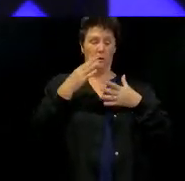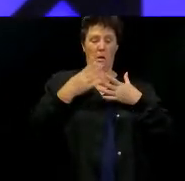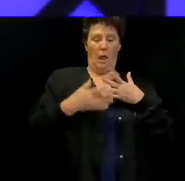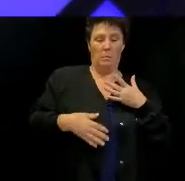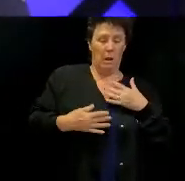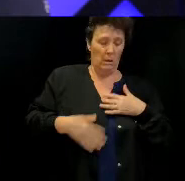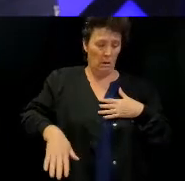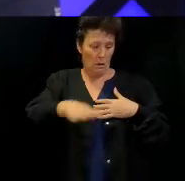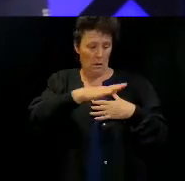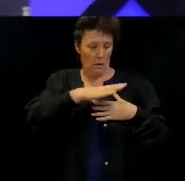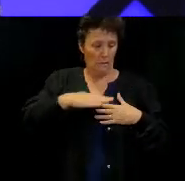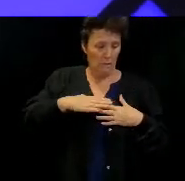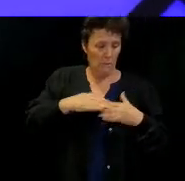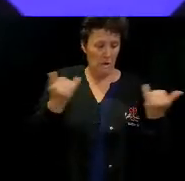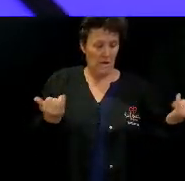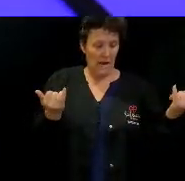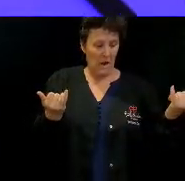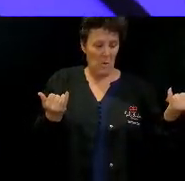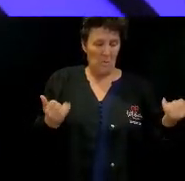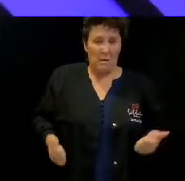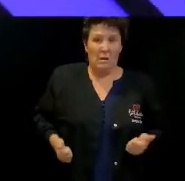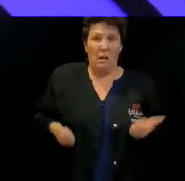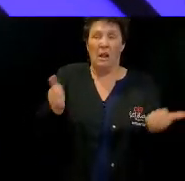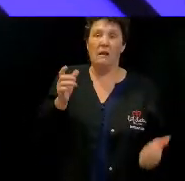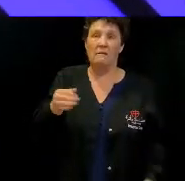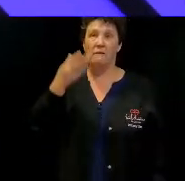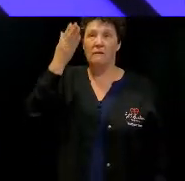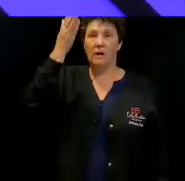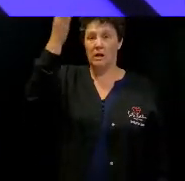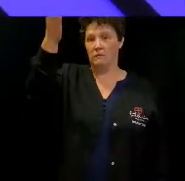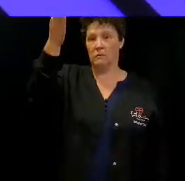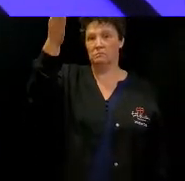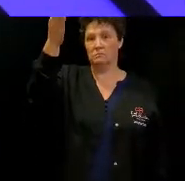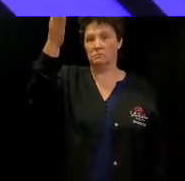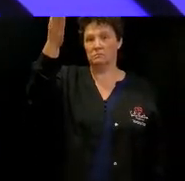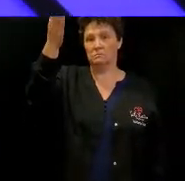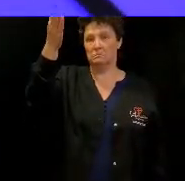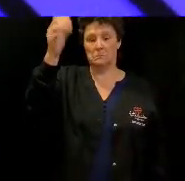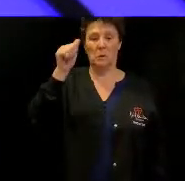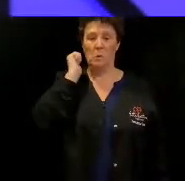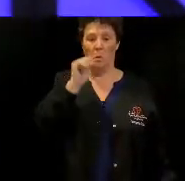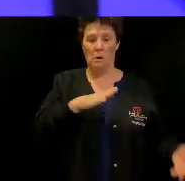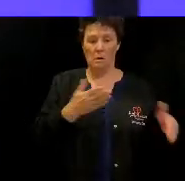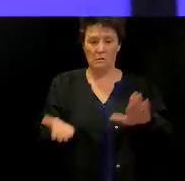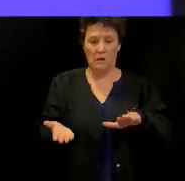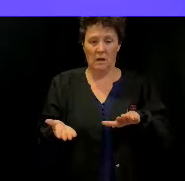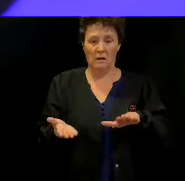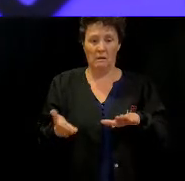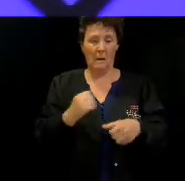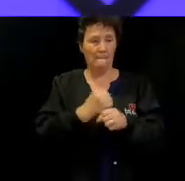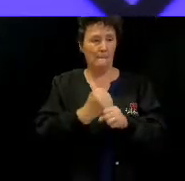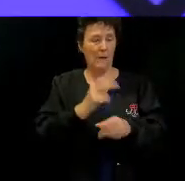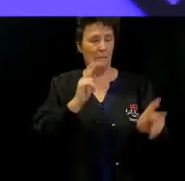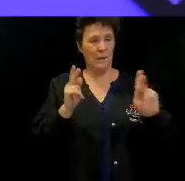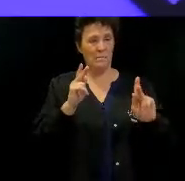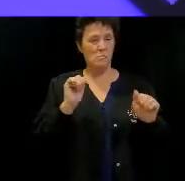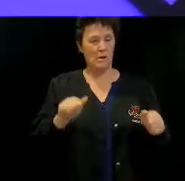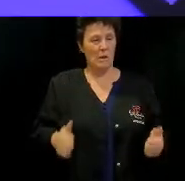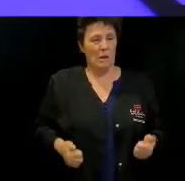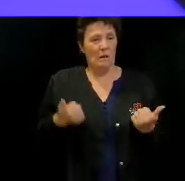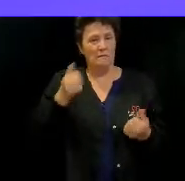I'm never going to die. That's good gospel news. That causes people to be able to live in